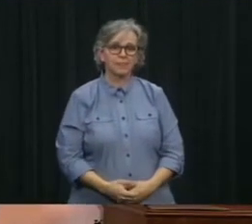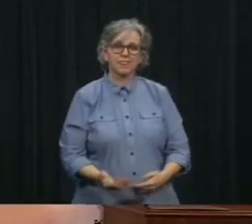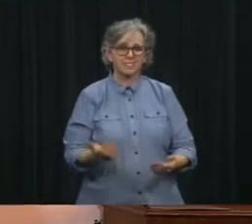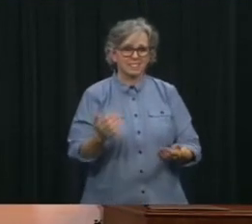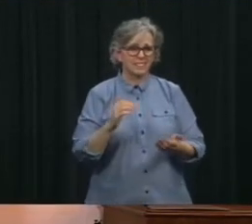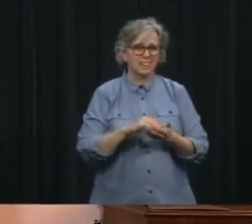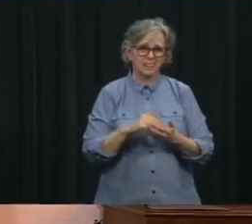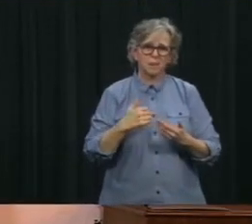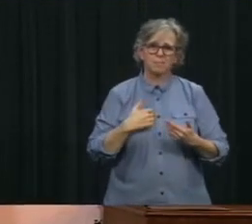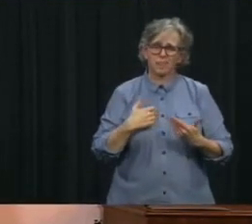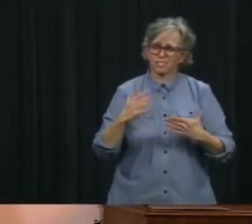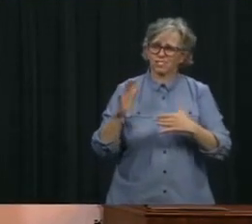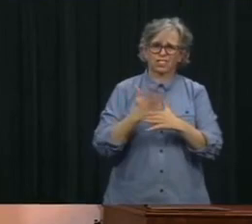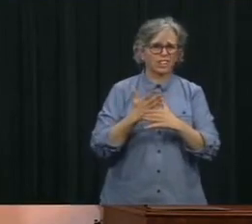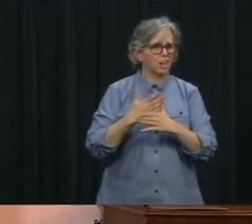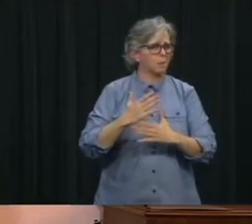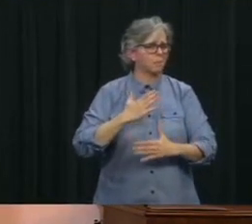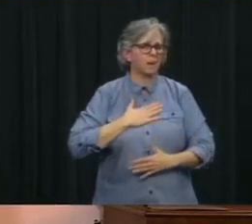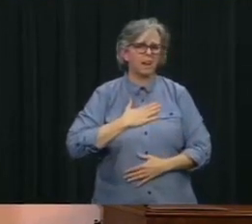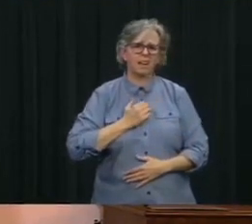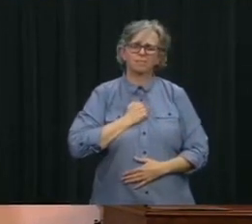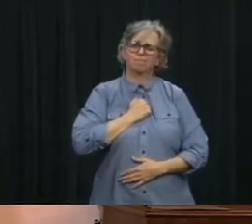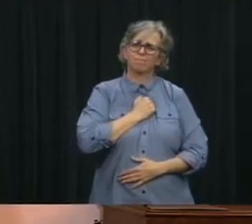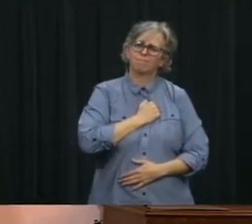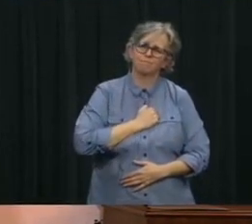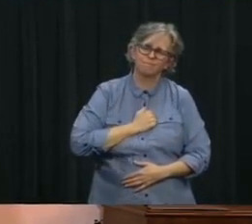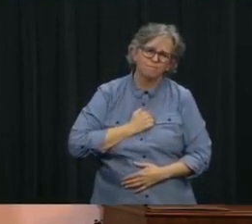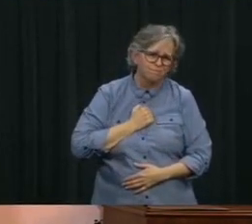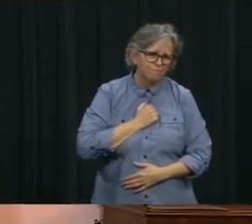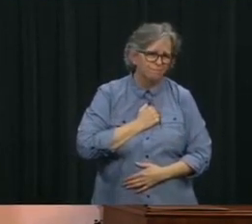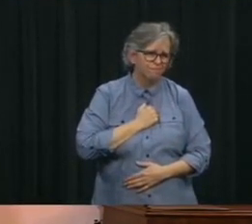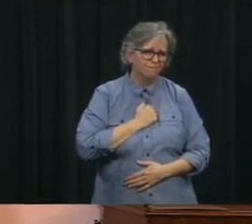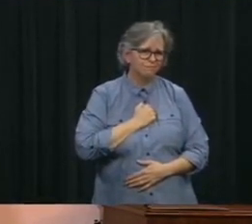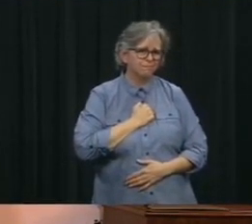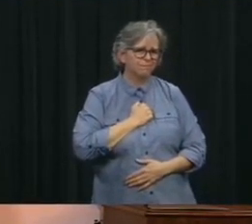deepest condolences to the Waggoner family.